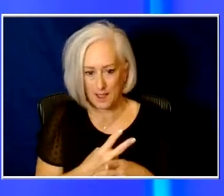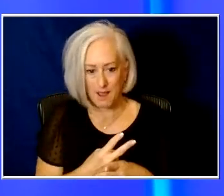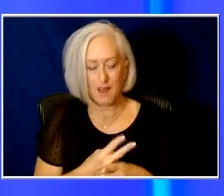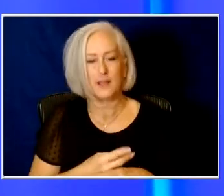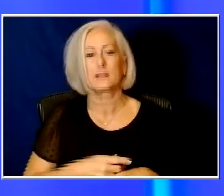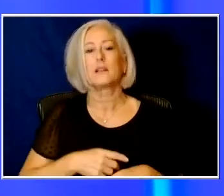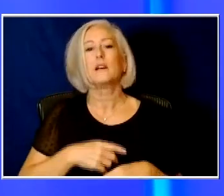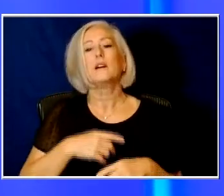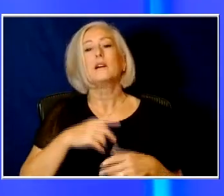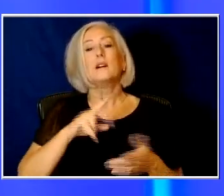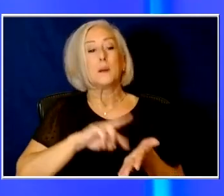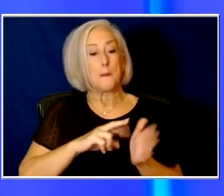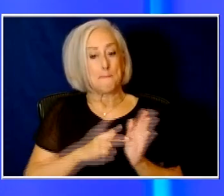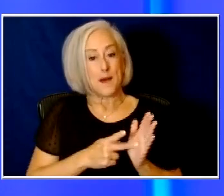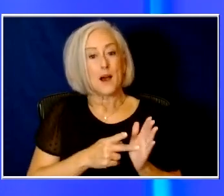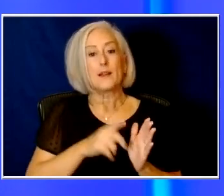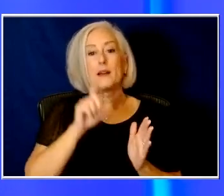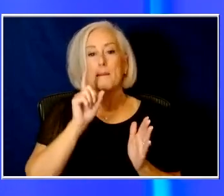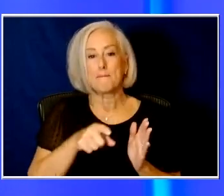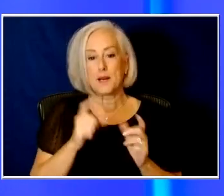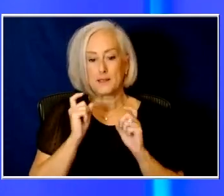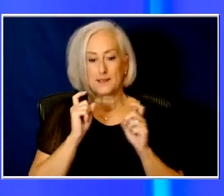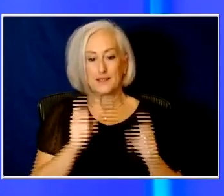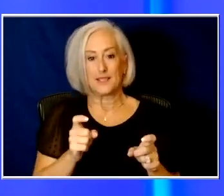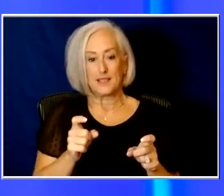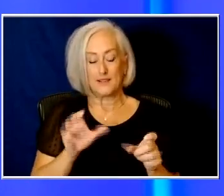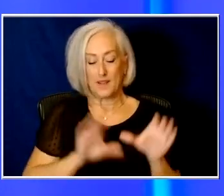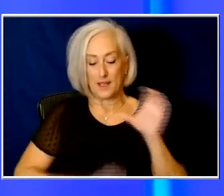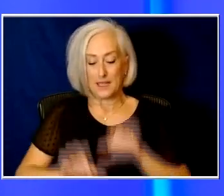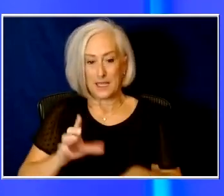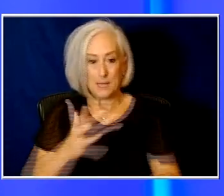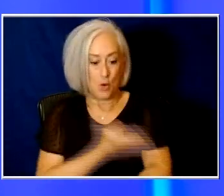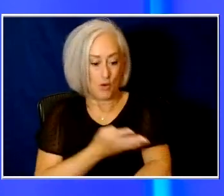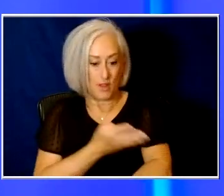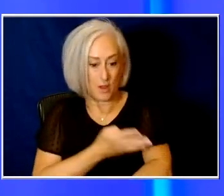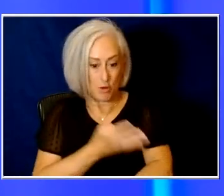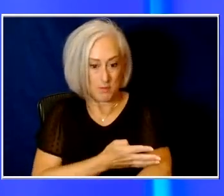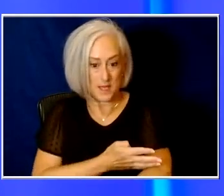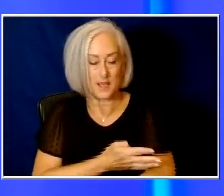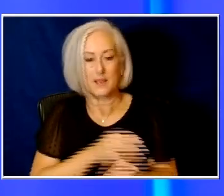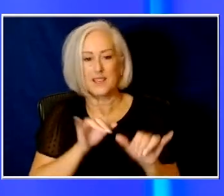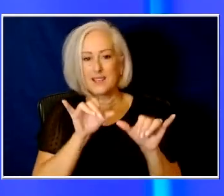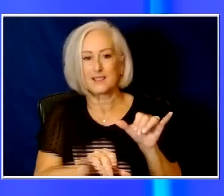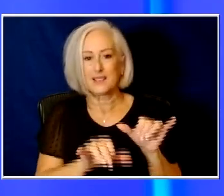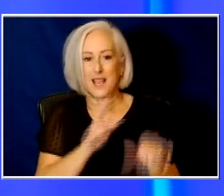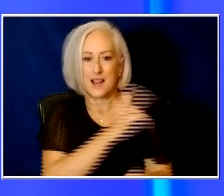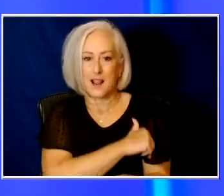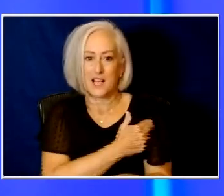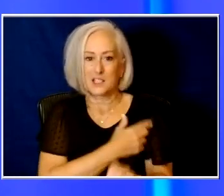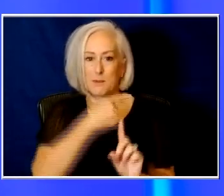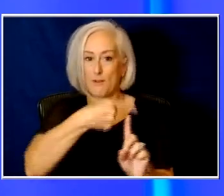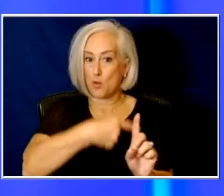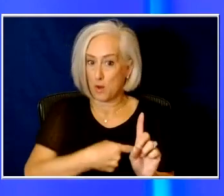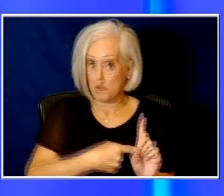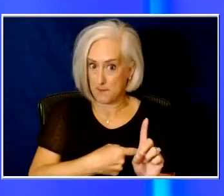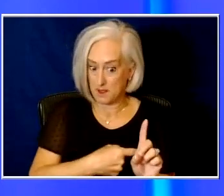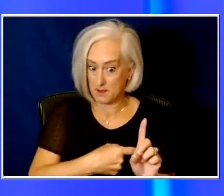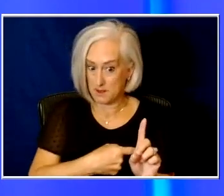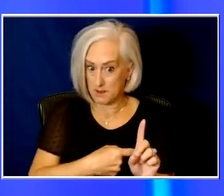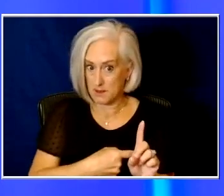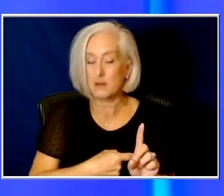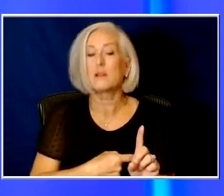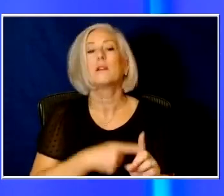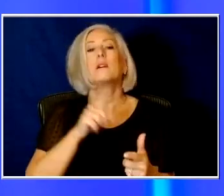us then to give him chemotherapy. He was in the hospital for about a month, receiving that chemotherapy, at the end of which we